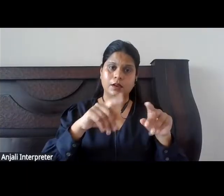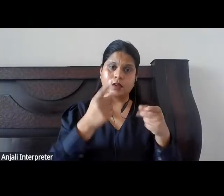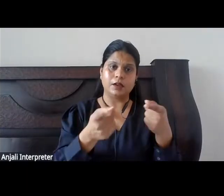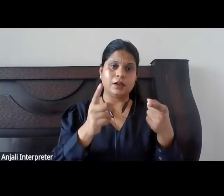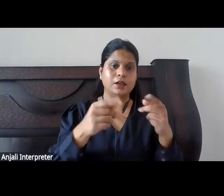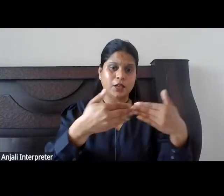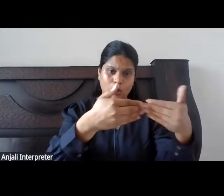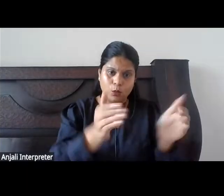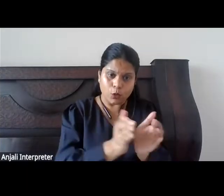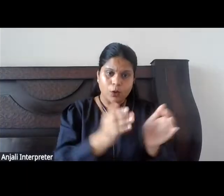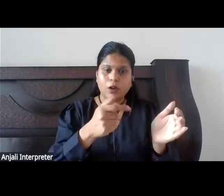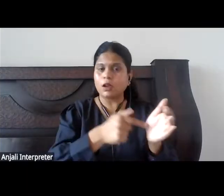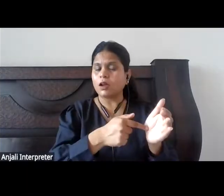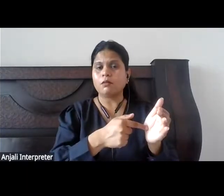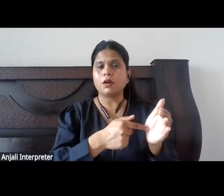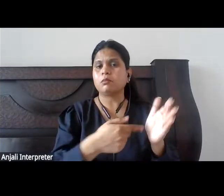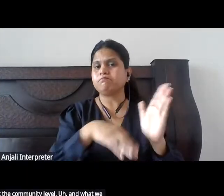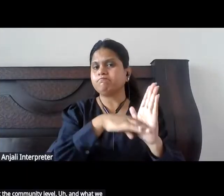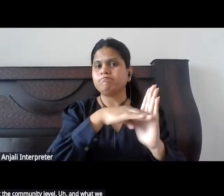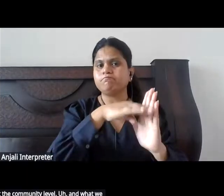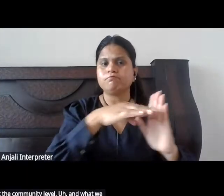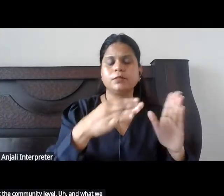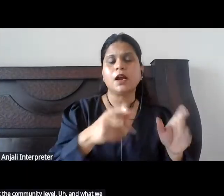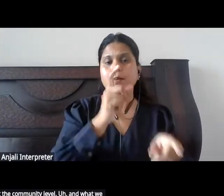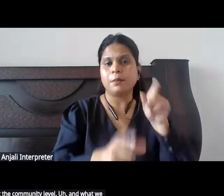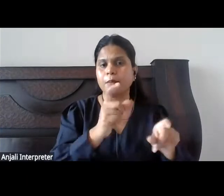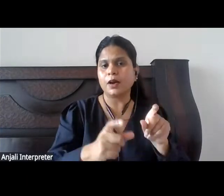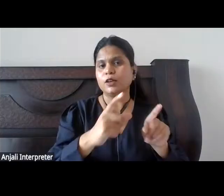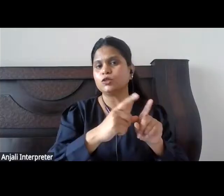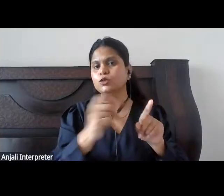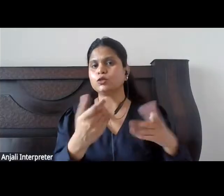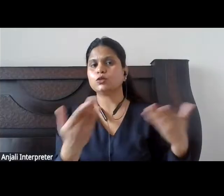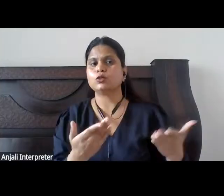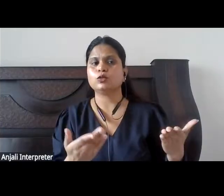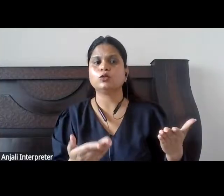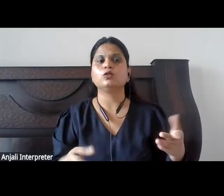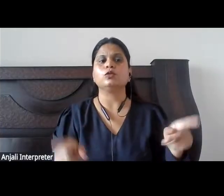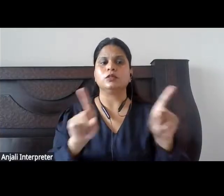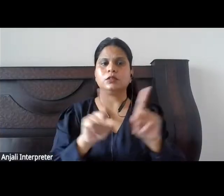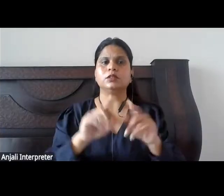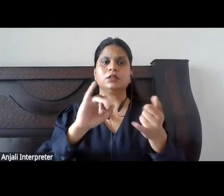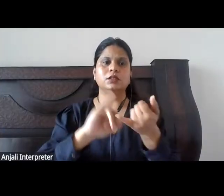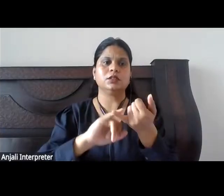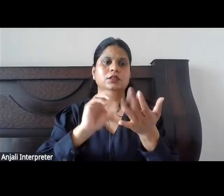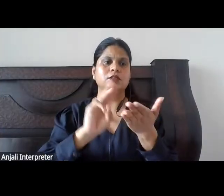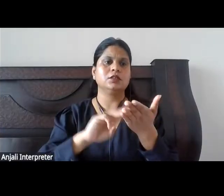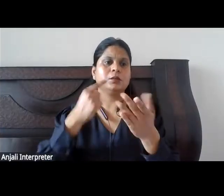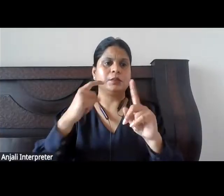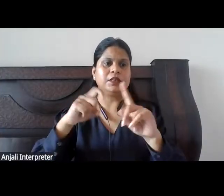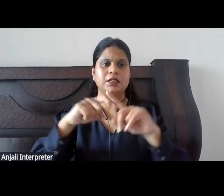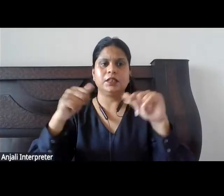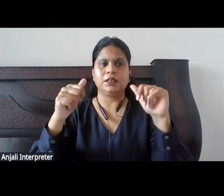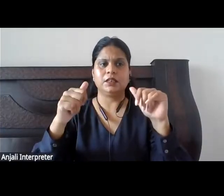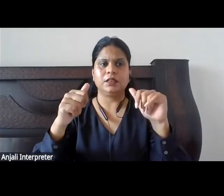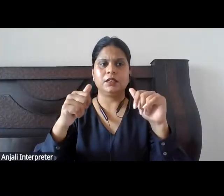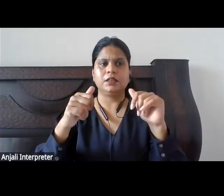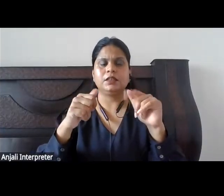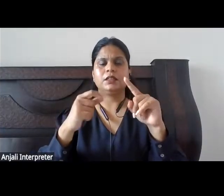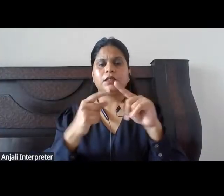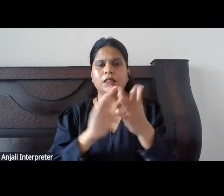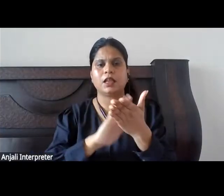level, and what we could also do. Smita is here with us. So, in terms of grassroots